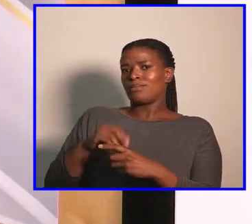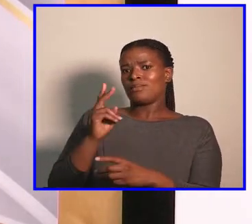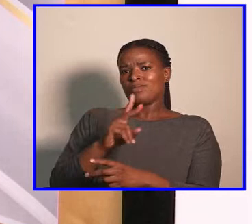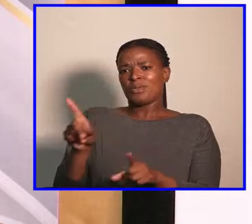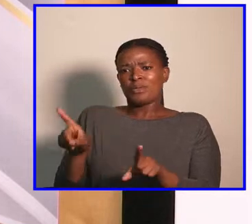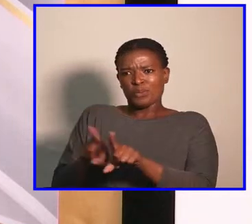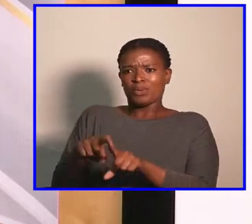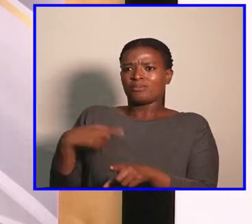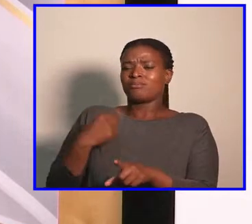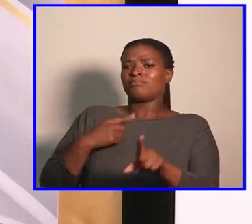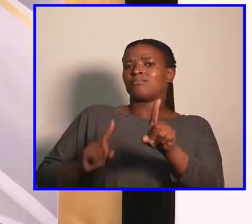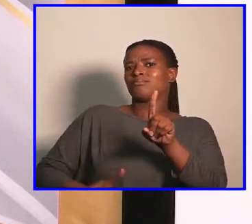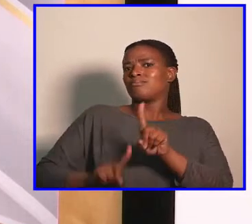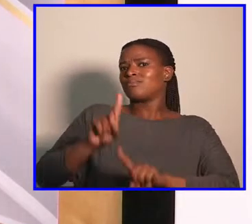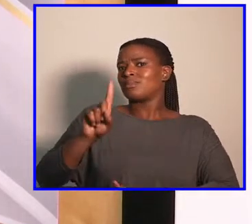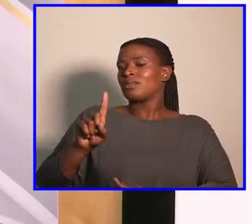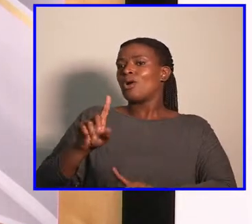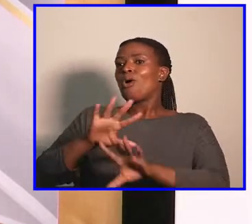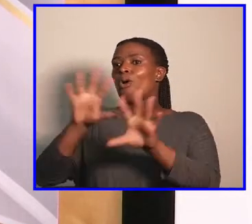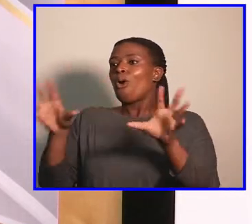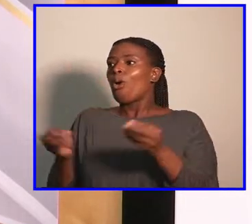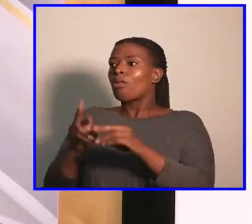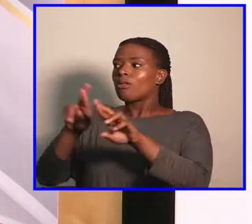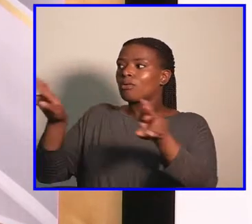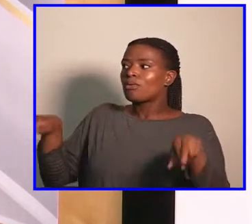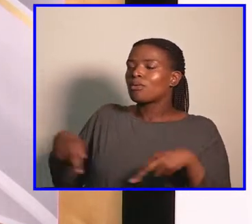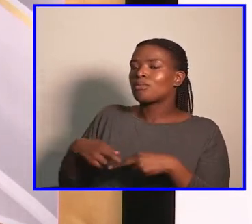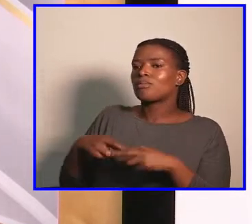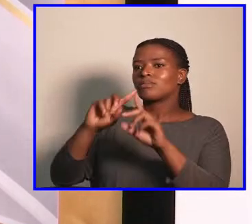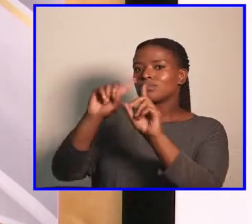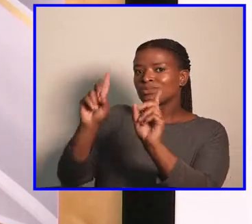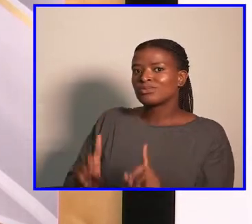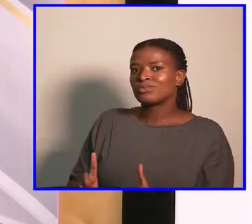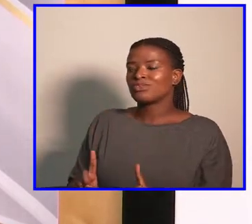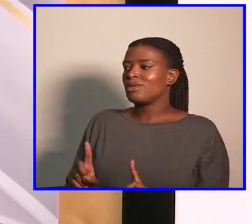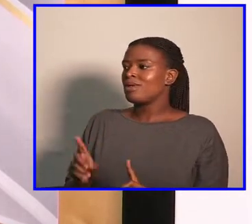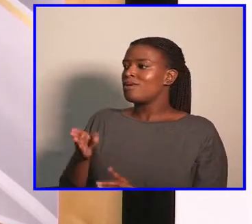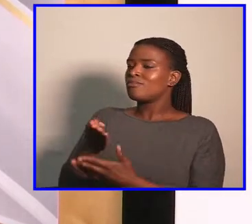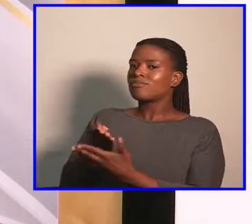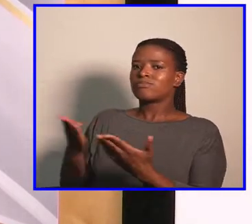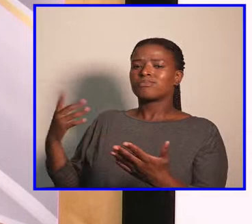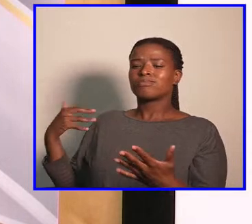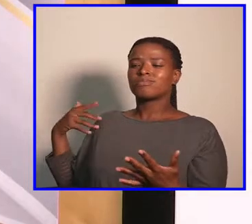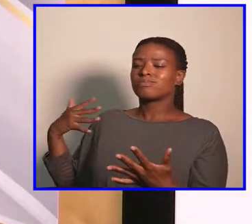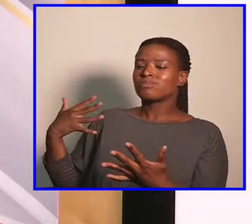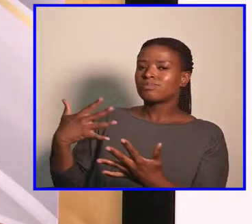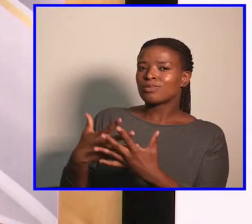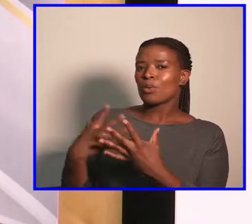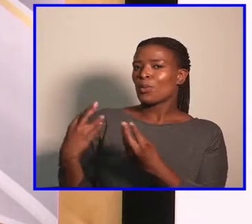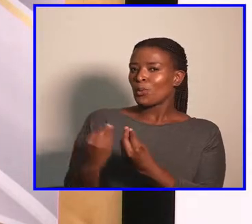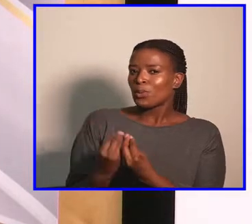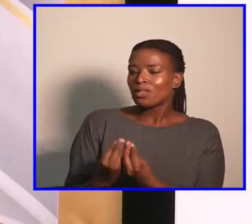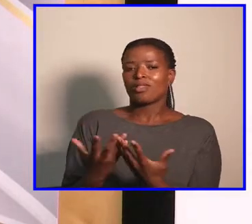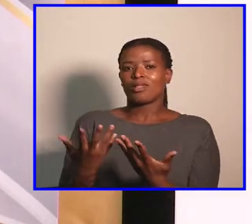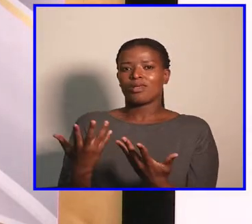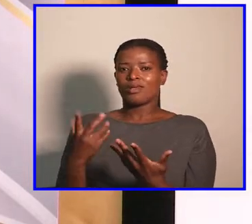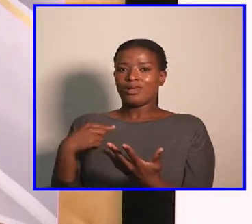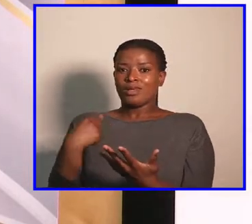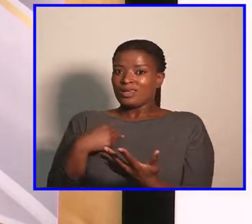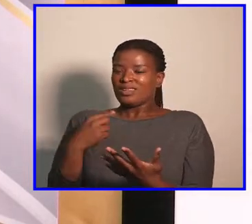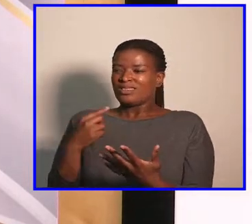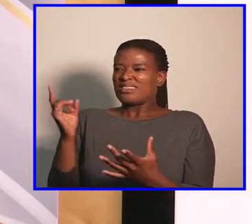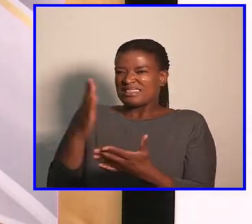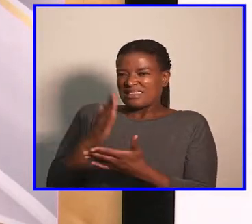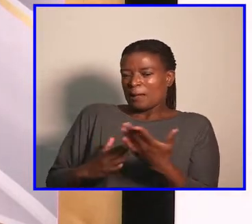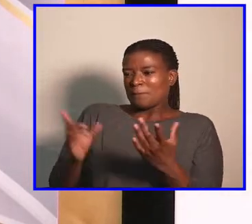SARS. Those who are in the room are special because they were part of this journey. Those who are connected and not able to